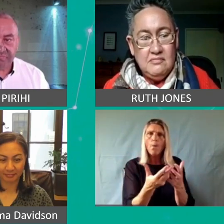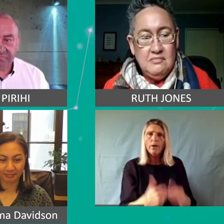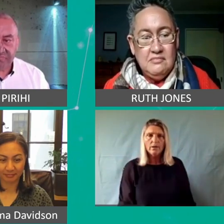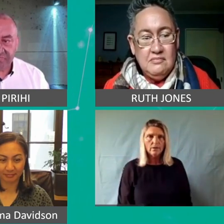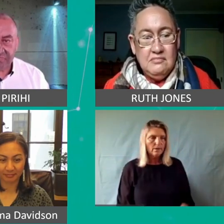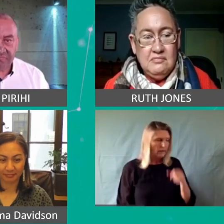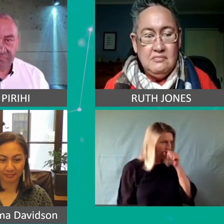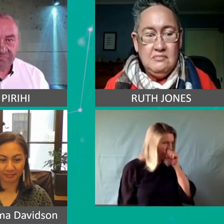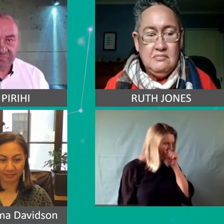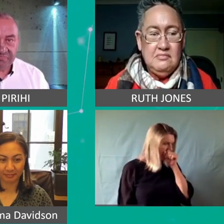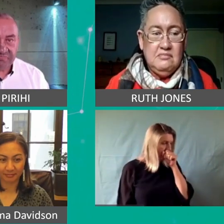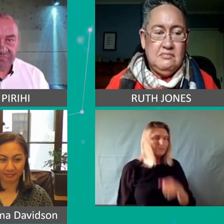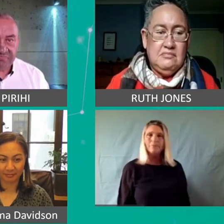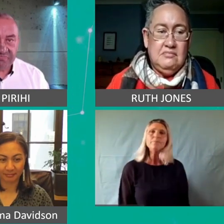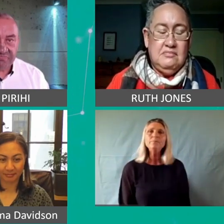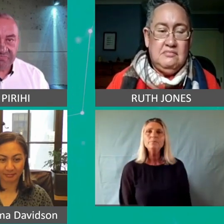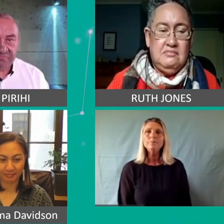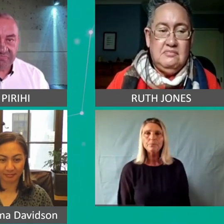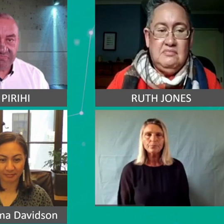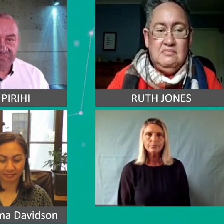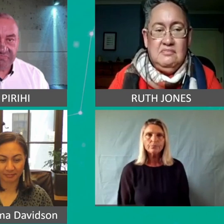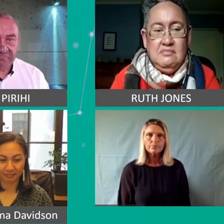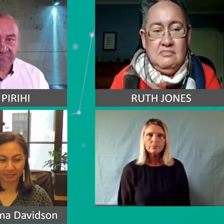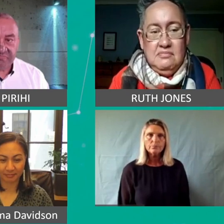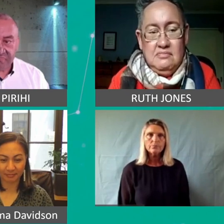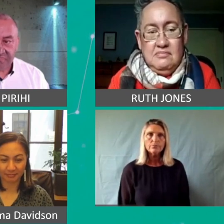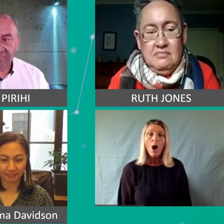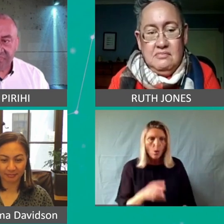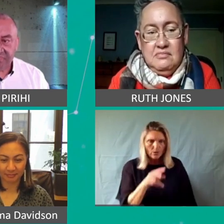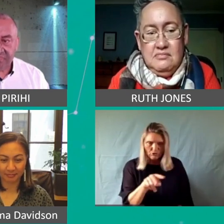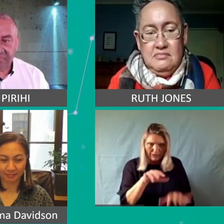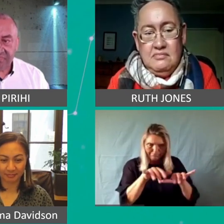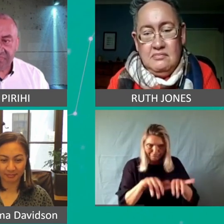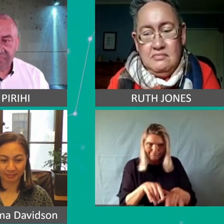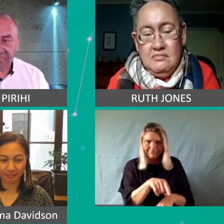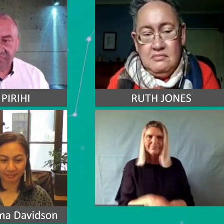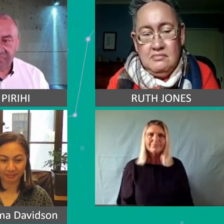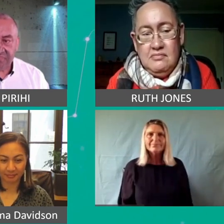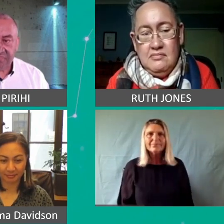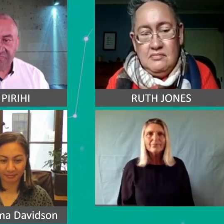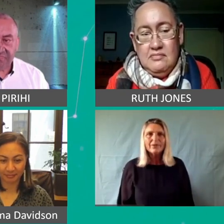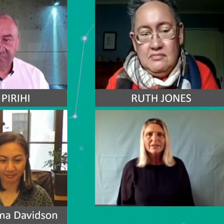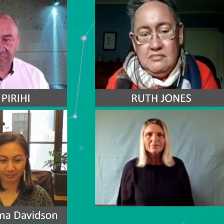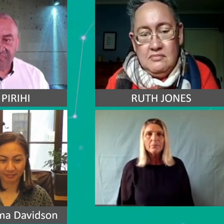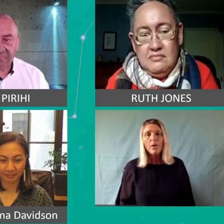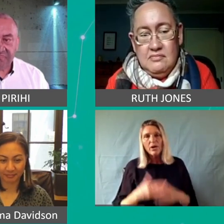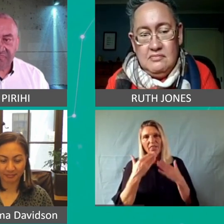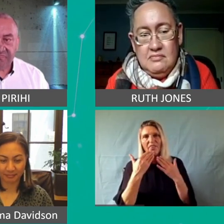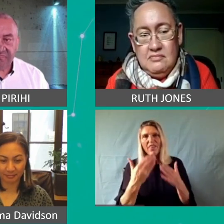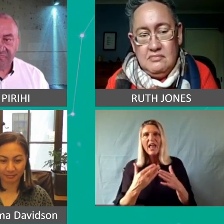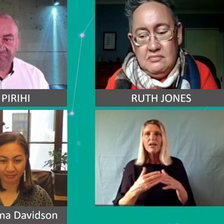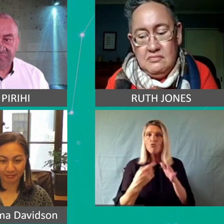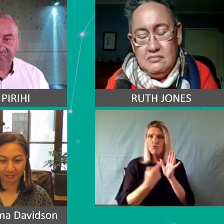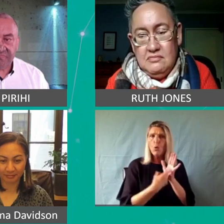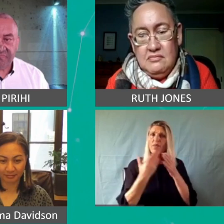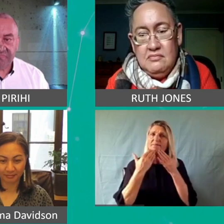Oh, kia ora, Hemi. Just acknowledge the comments made by the Minister, Ruth and Debbie. I think probably just, you know, really